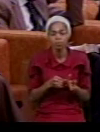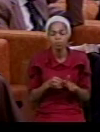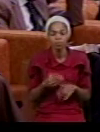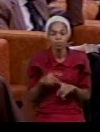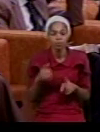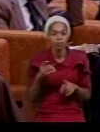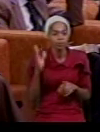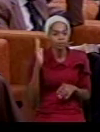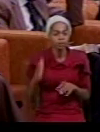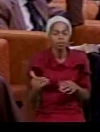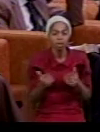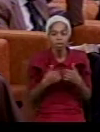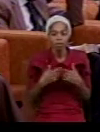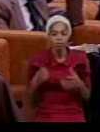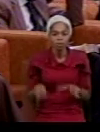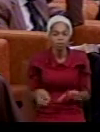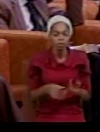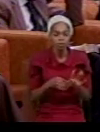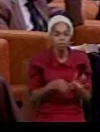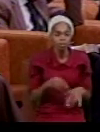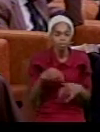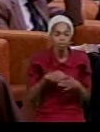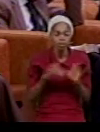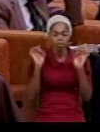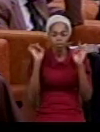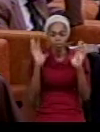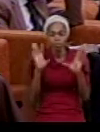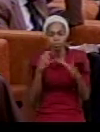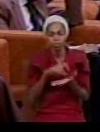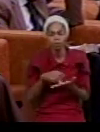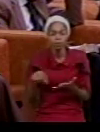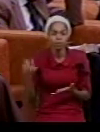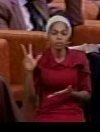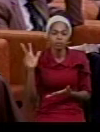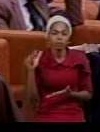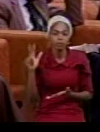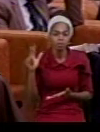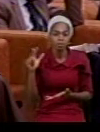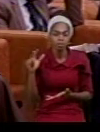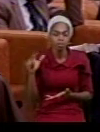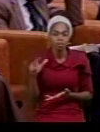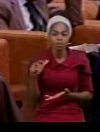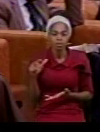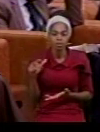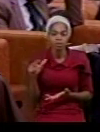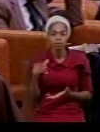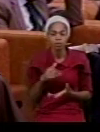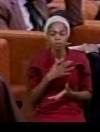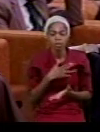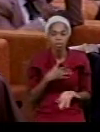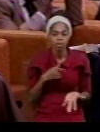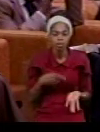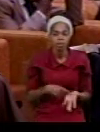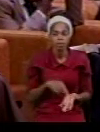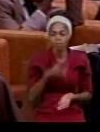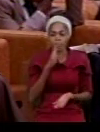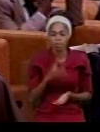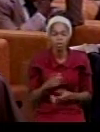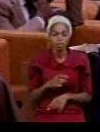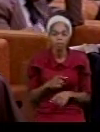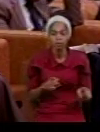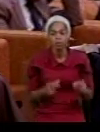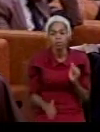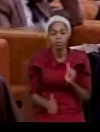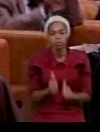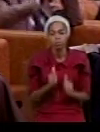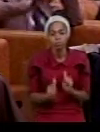carcasses in abomination. Verse 13 to 23. and these are they which ye shall